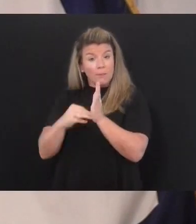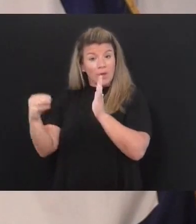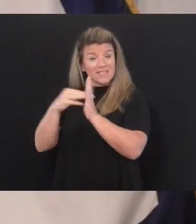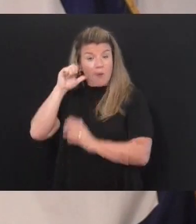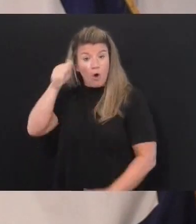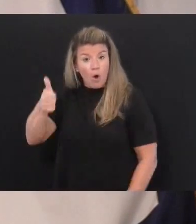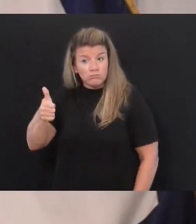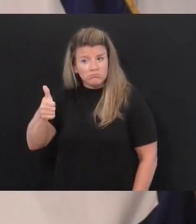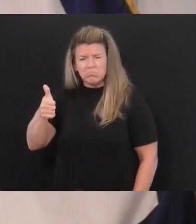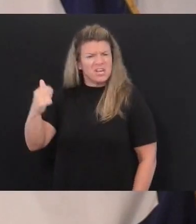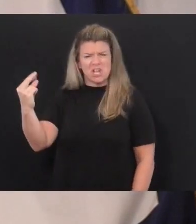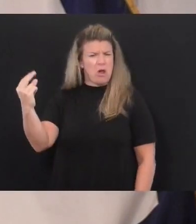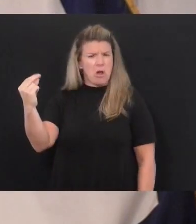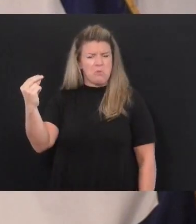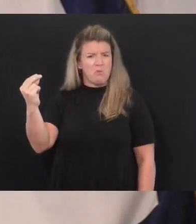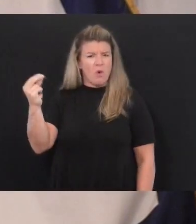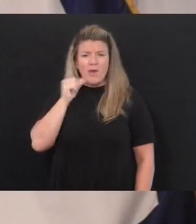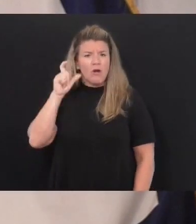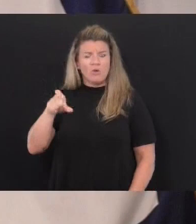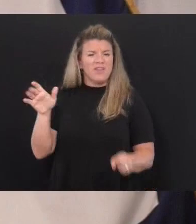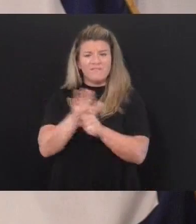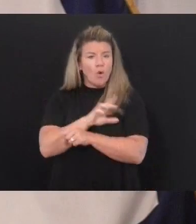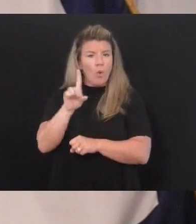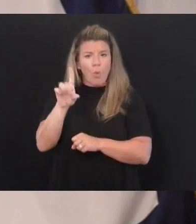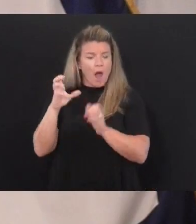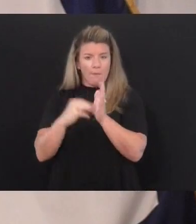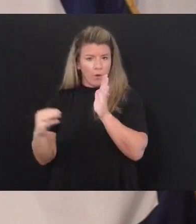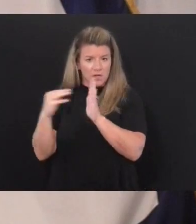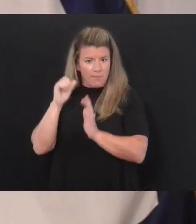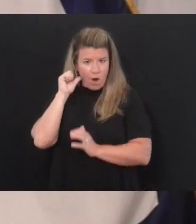have 50 people that are hospitalized right now.